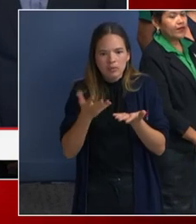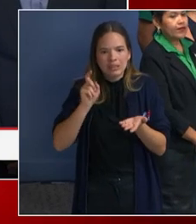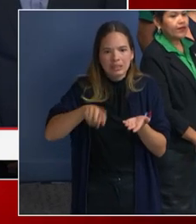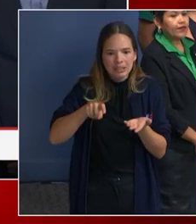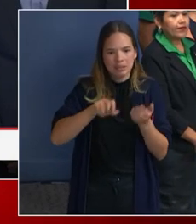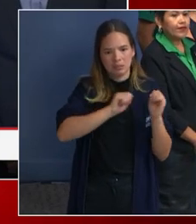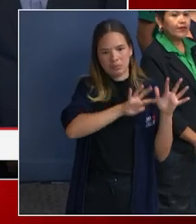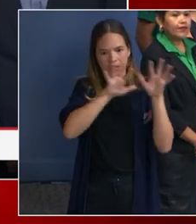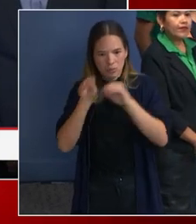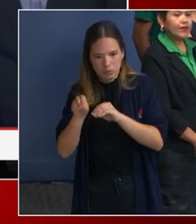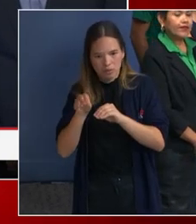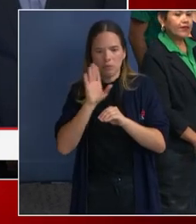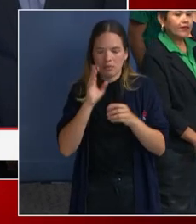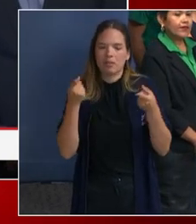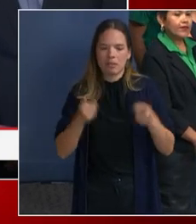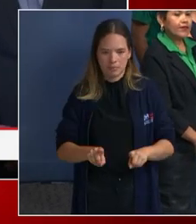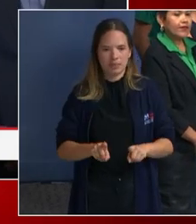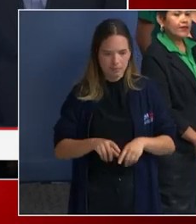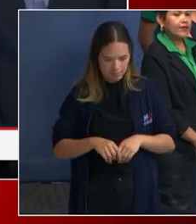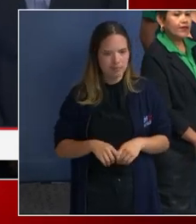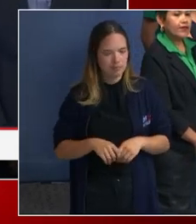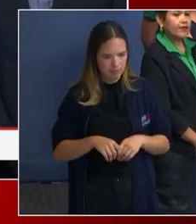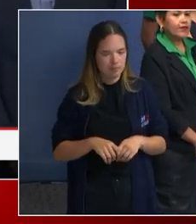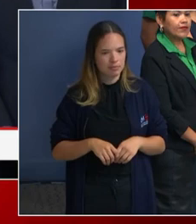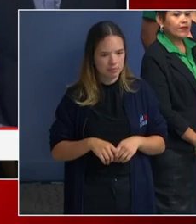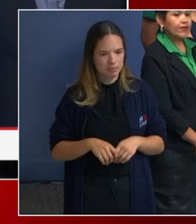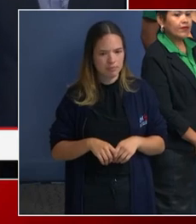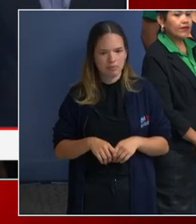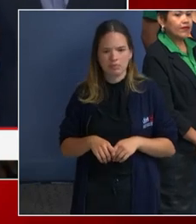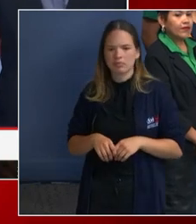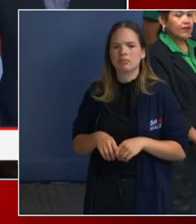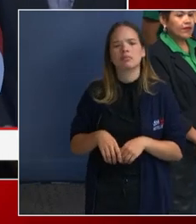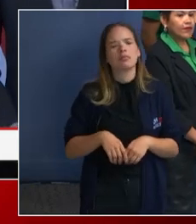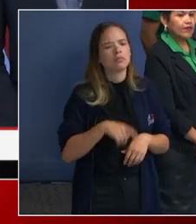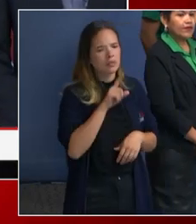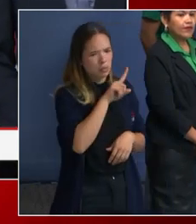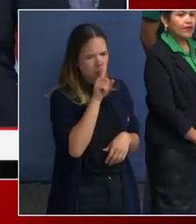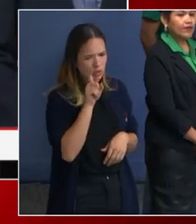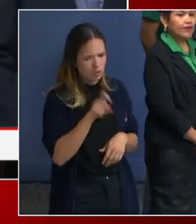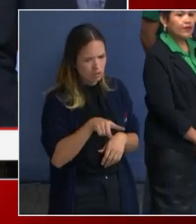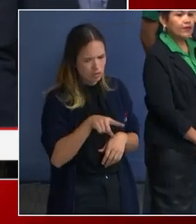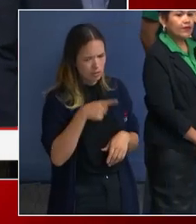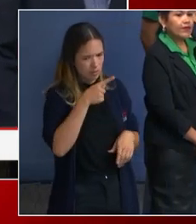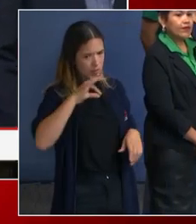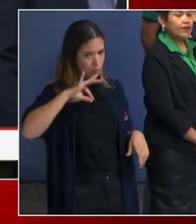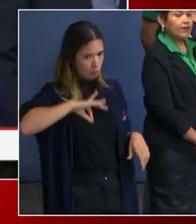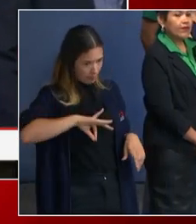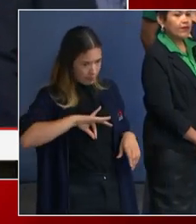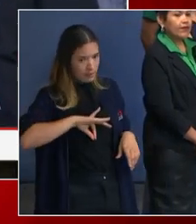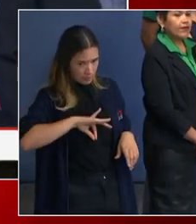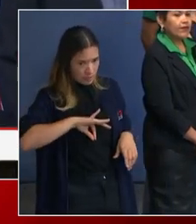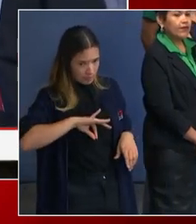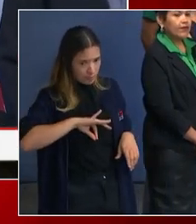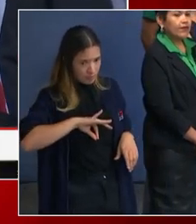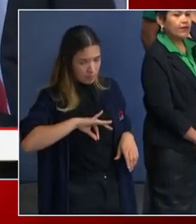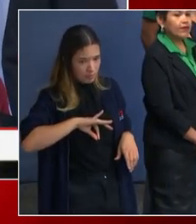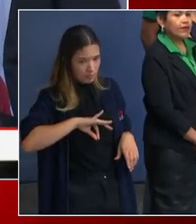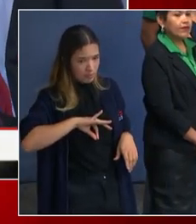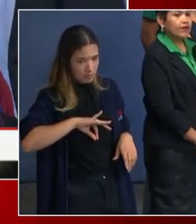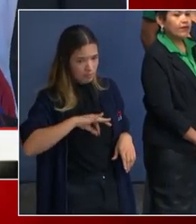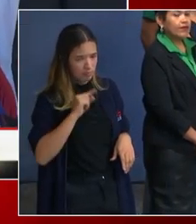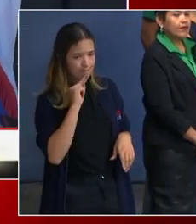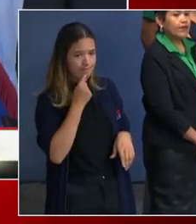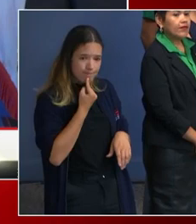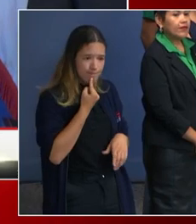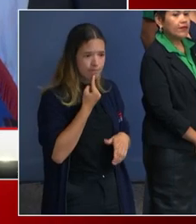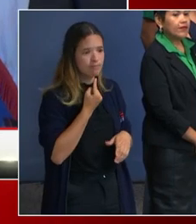happen. Can I just ask, a lot of the agency, a lot of the nonprofits and NGOs have been critical of Mayor Bowser's request for the National Guard